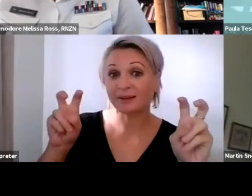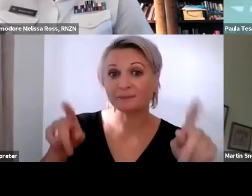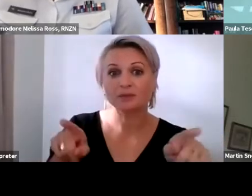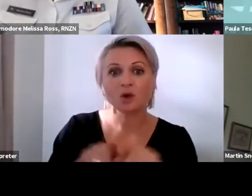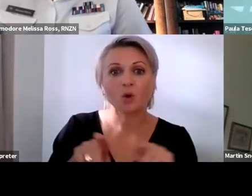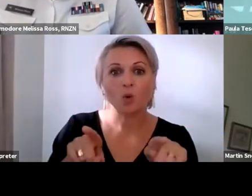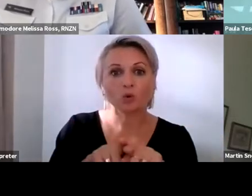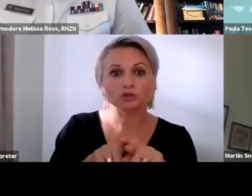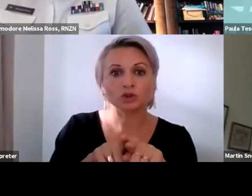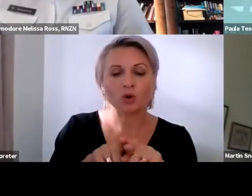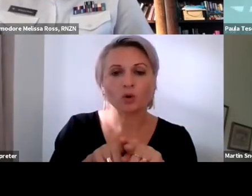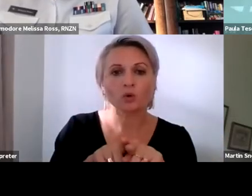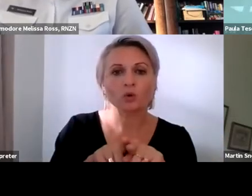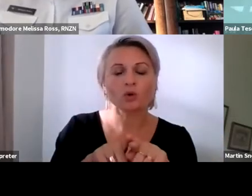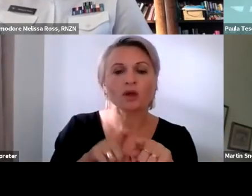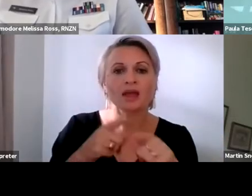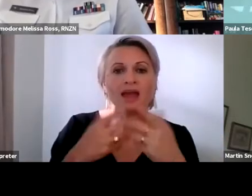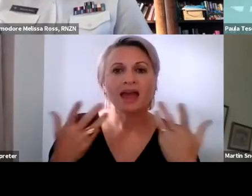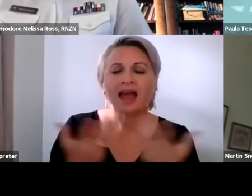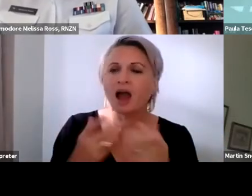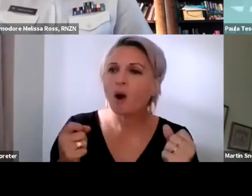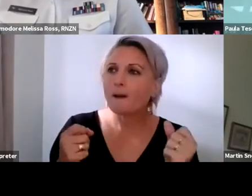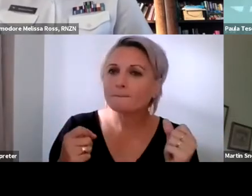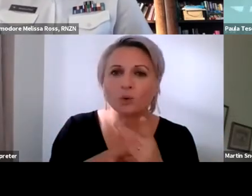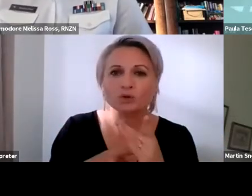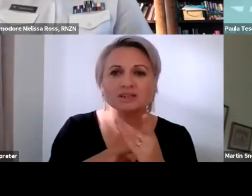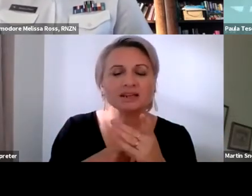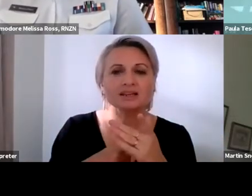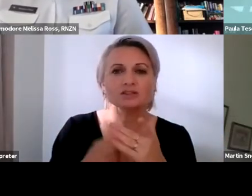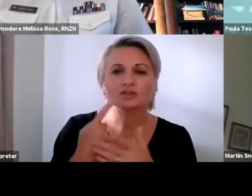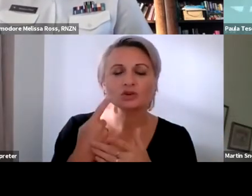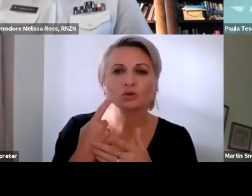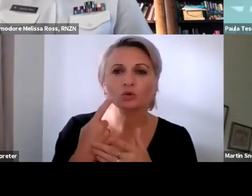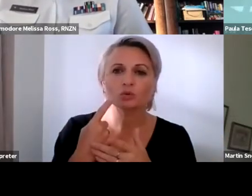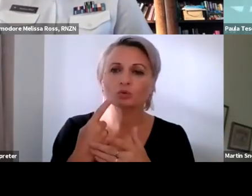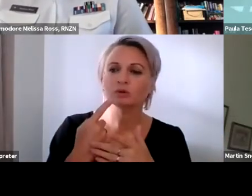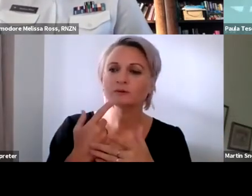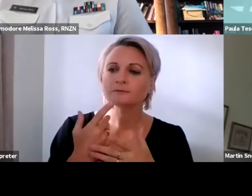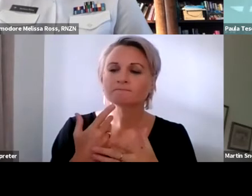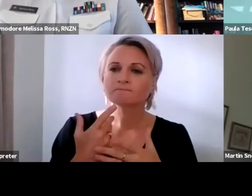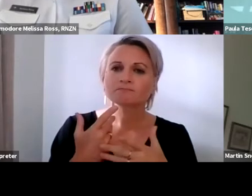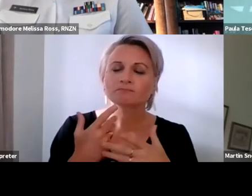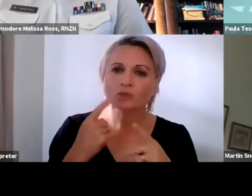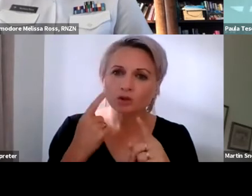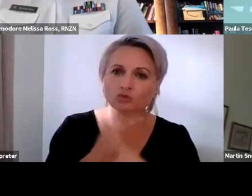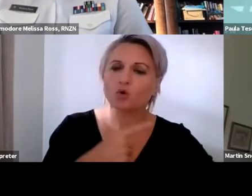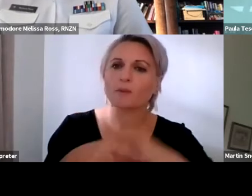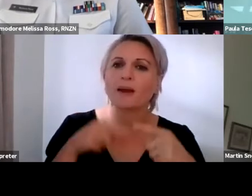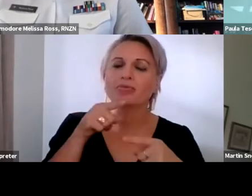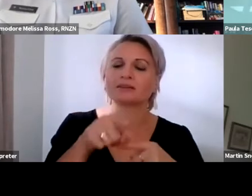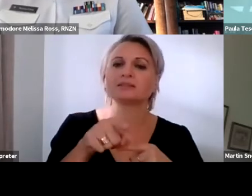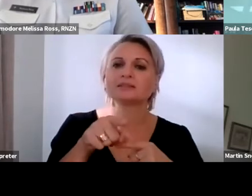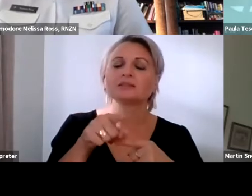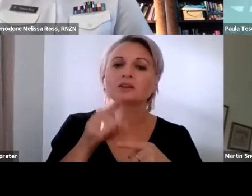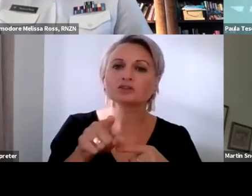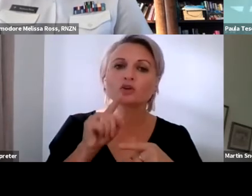important it is, you know, to get on the pitch and be prepared to have a voice on the topic so that you can, you know, look to provide that culture, that environment